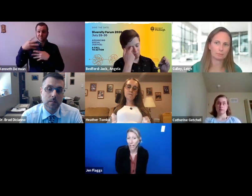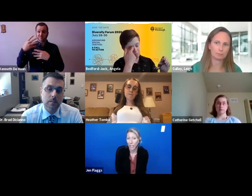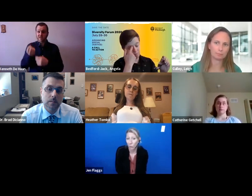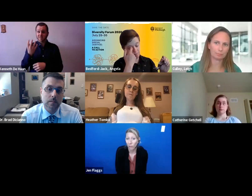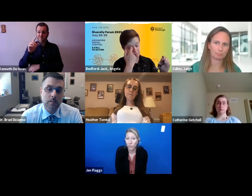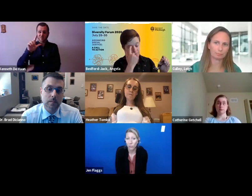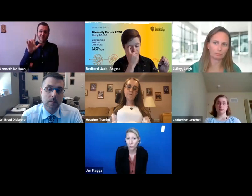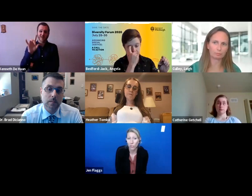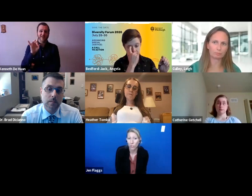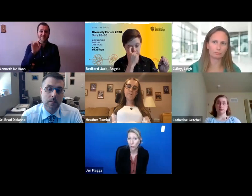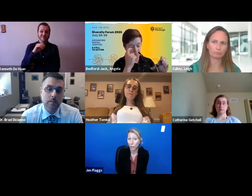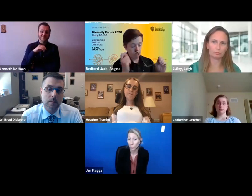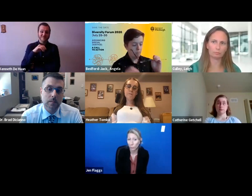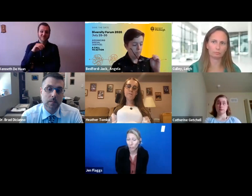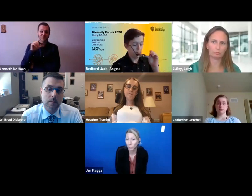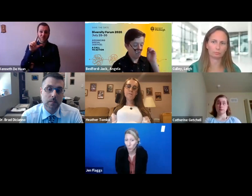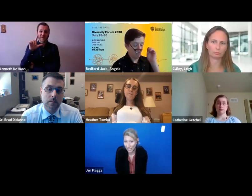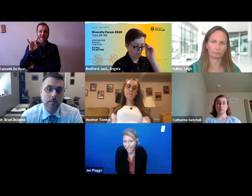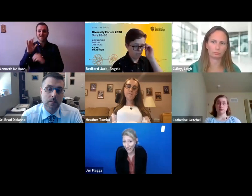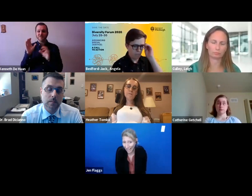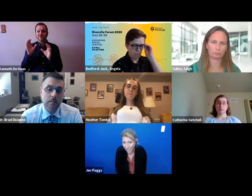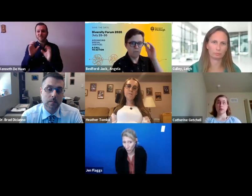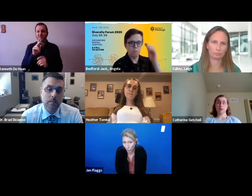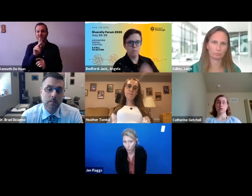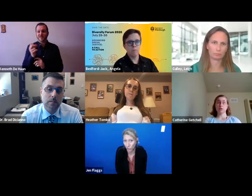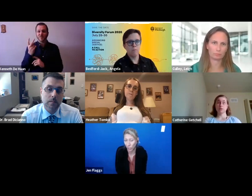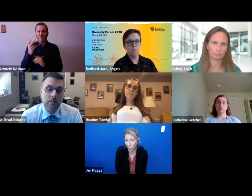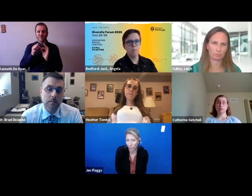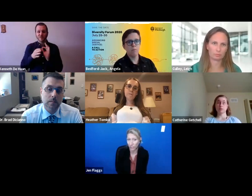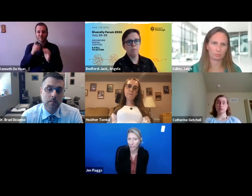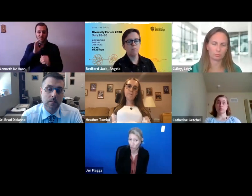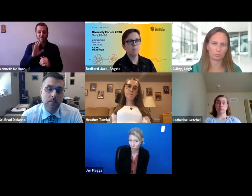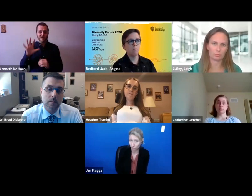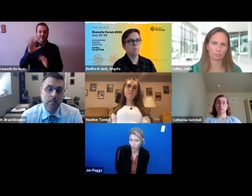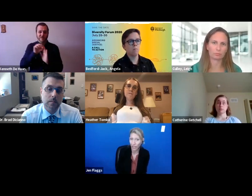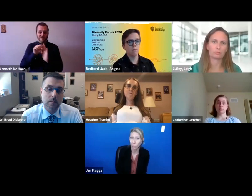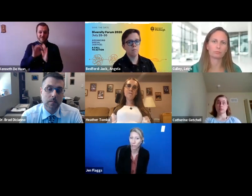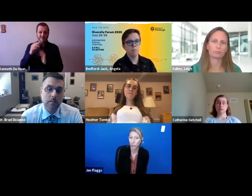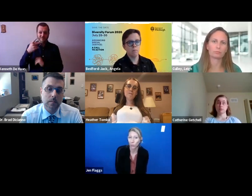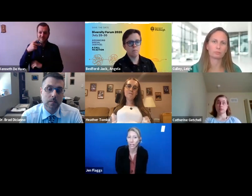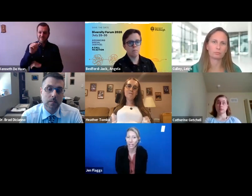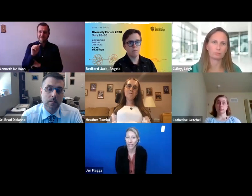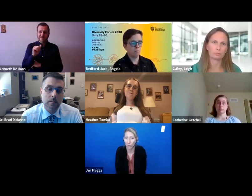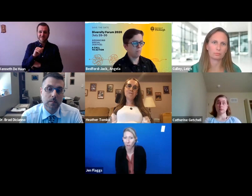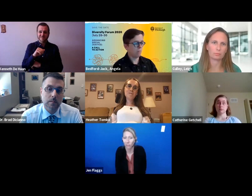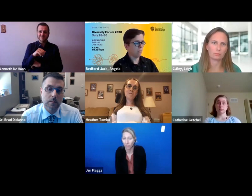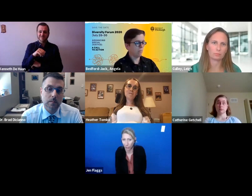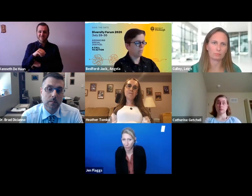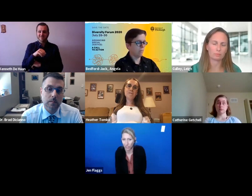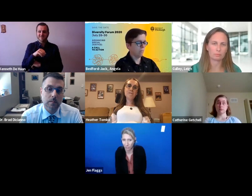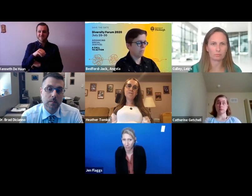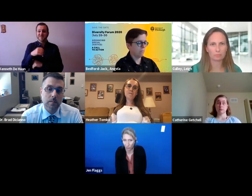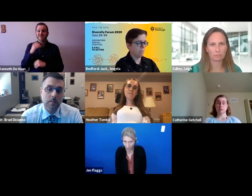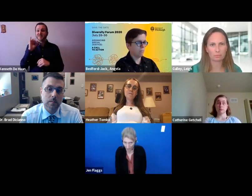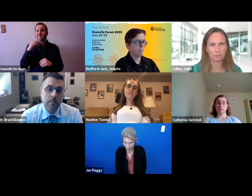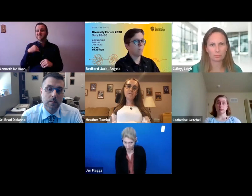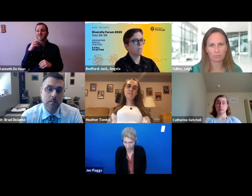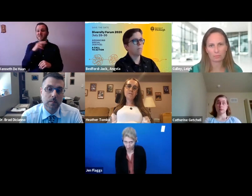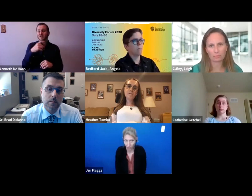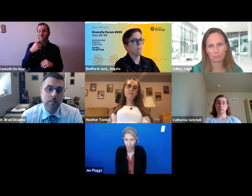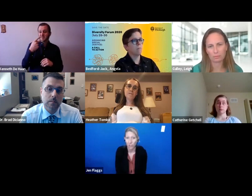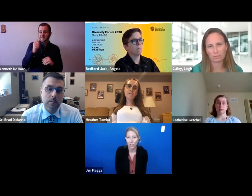know, for K-12 students, you can only pull up 28 interpreters that are willing, that are certified and willing to work in K-12 environments in